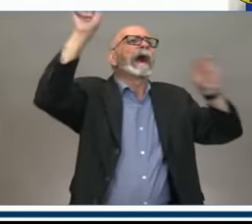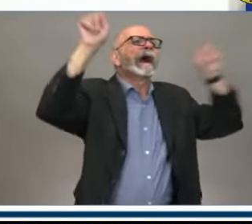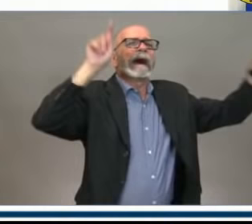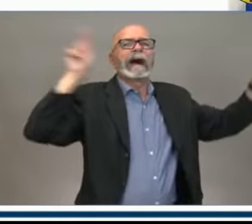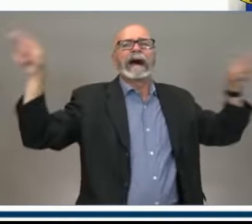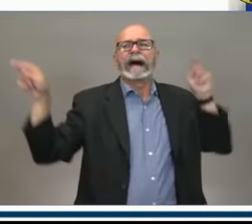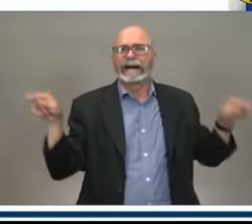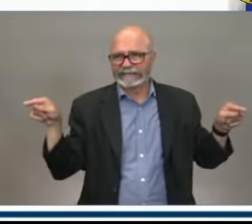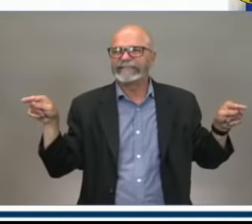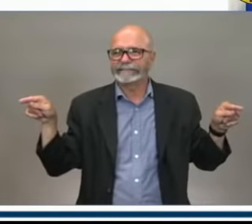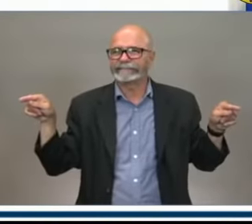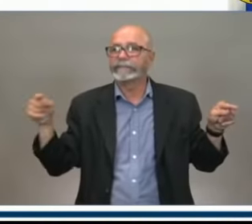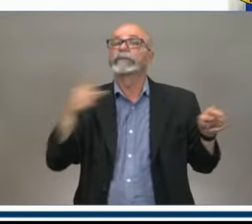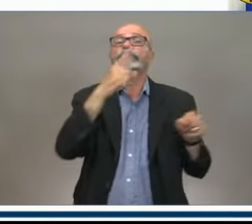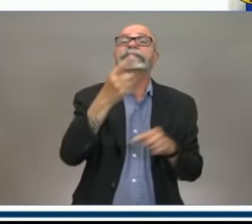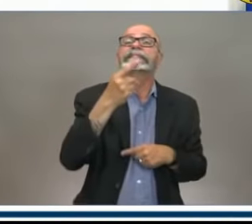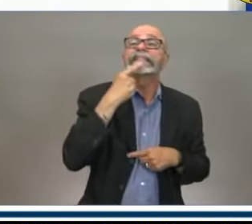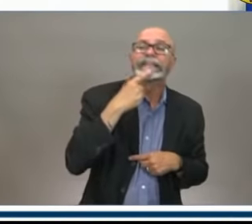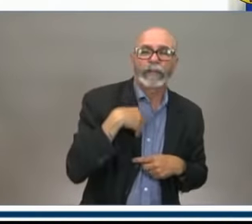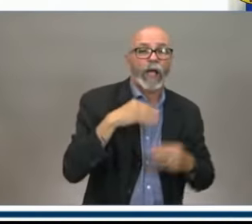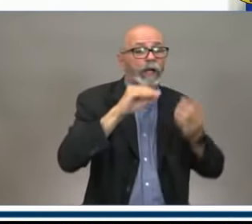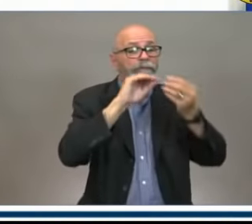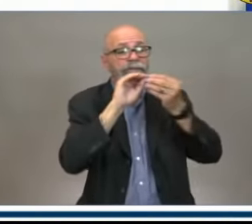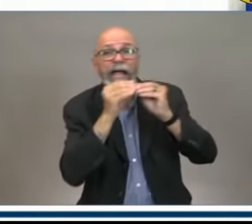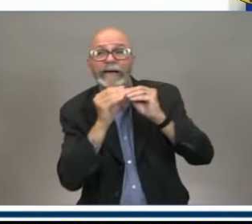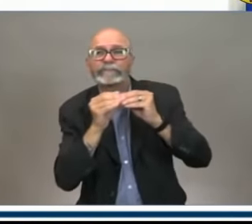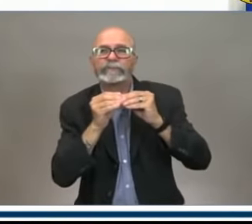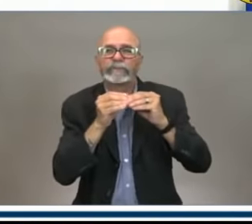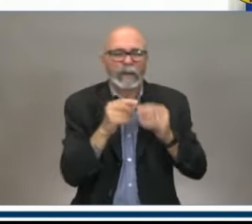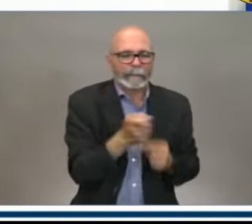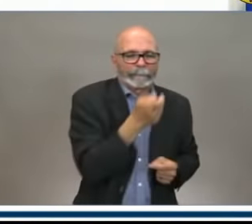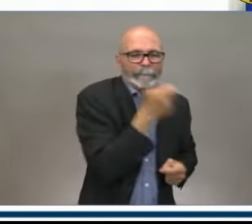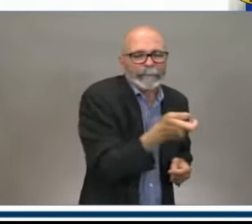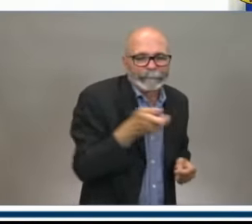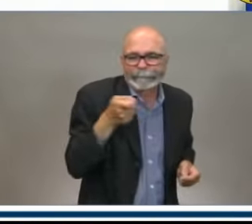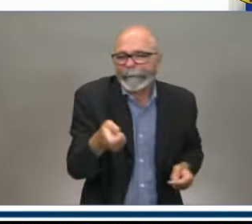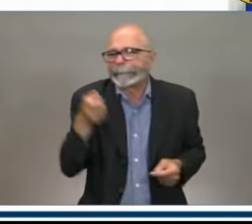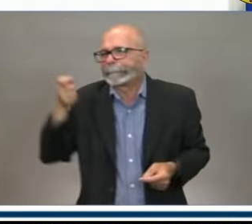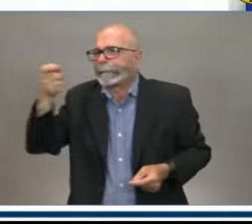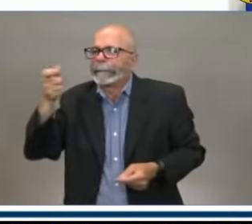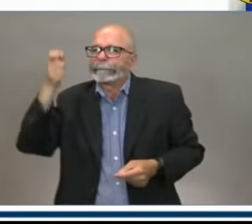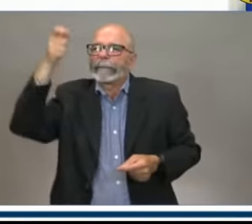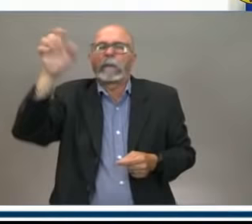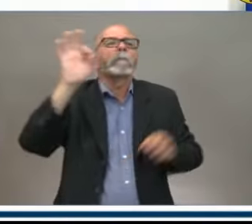the numbers in some cases were so small it might open the door to breaching